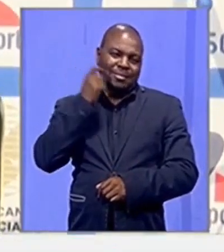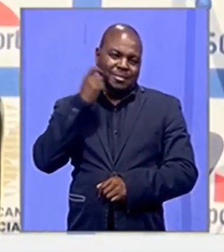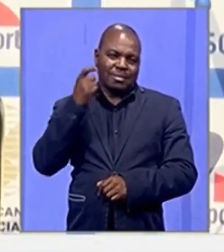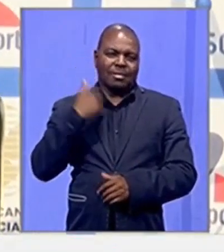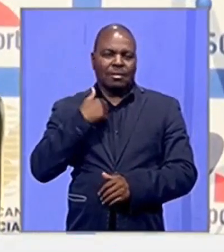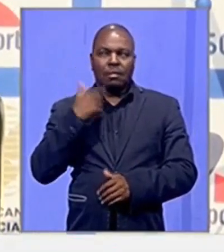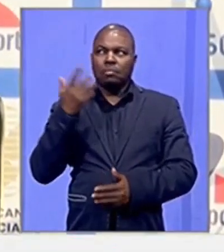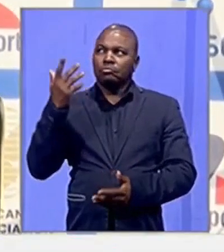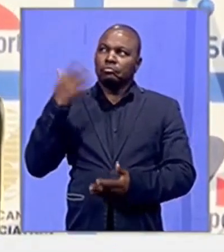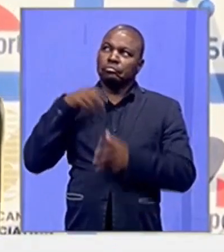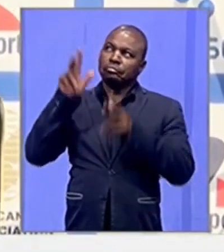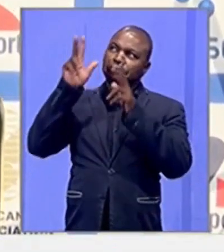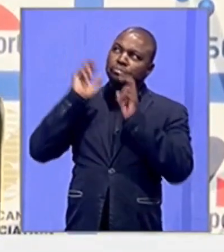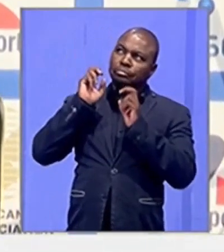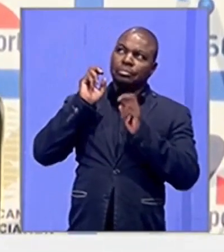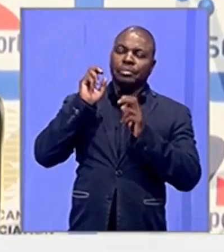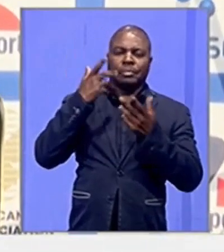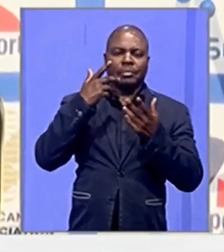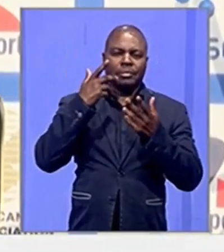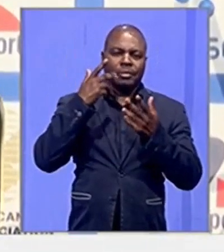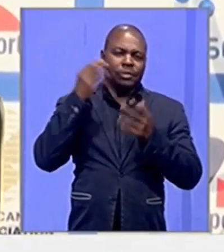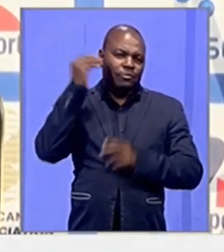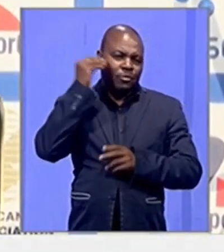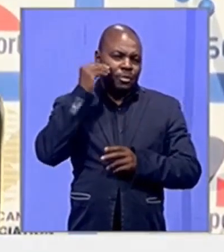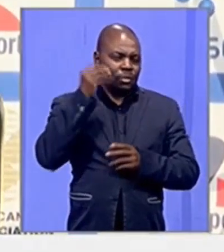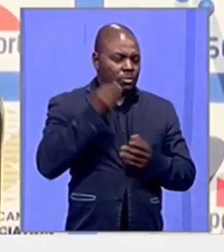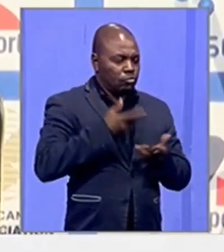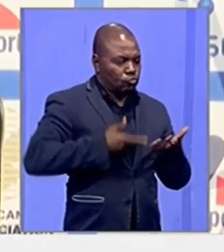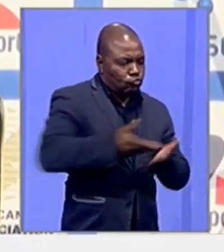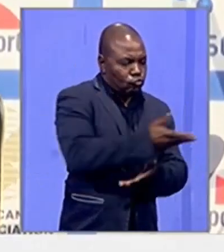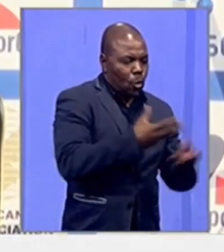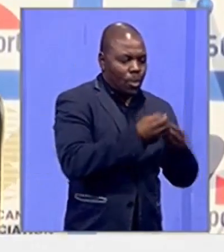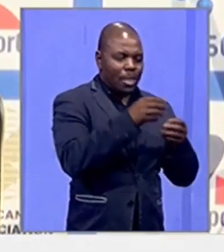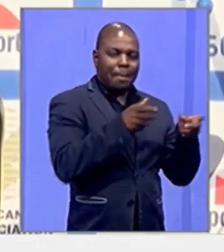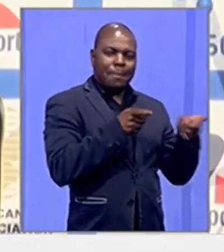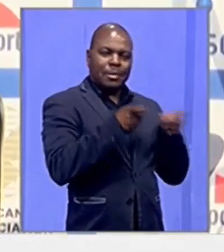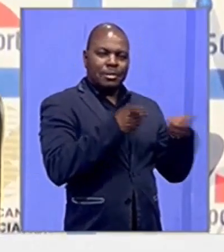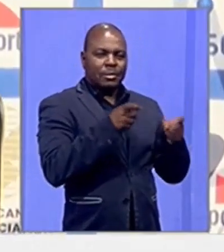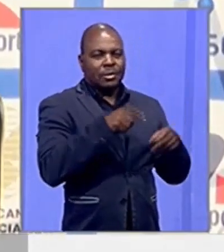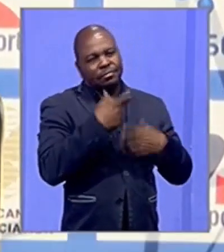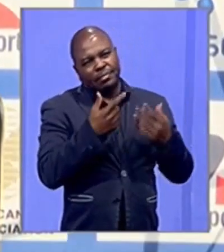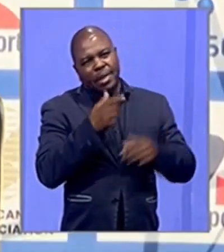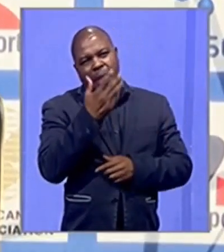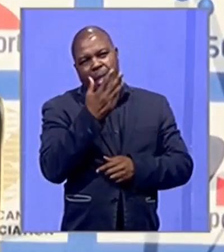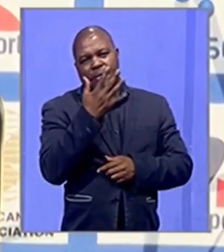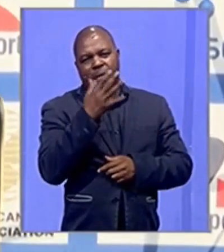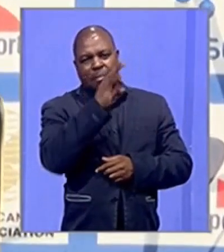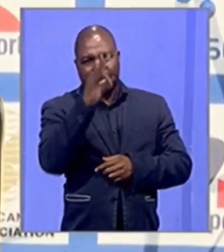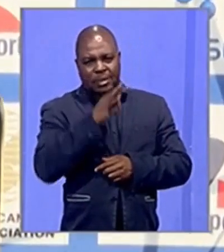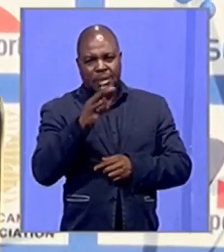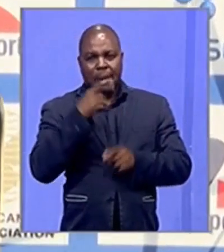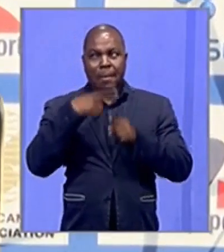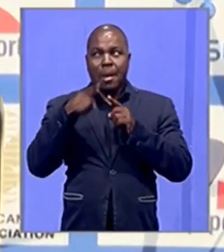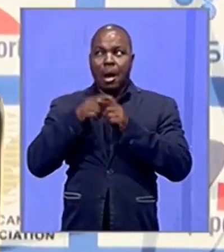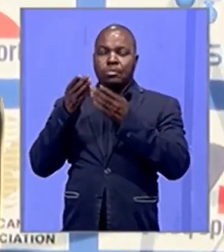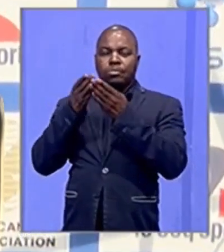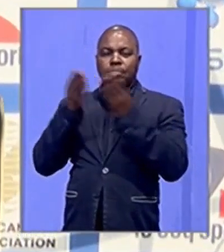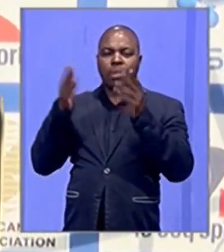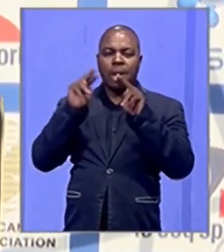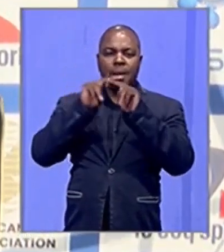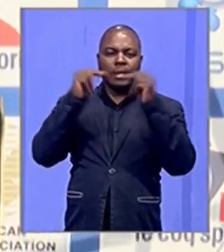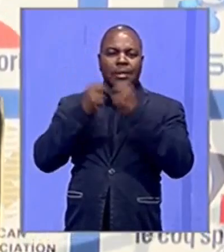share the scope with the management. I think 95% of the players in the national team